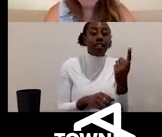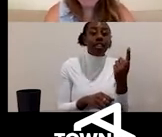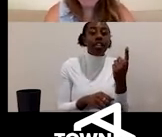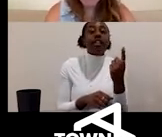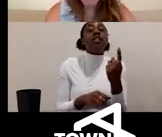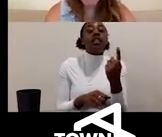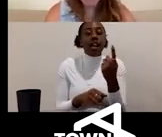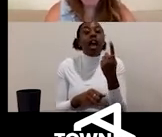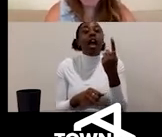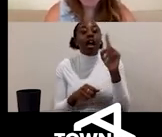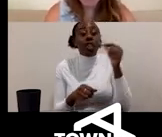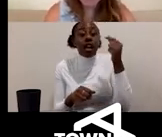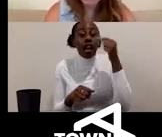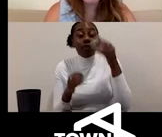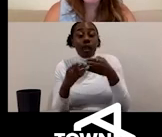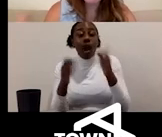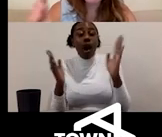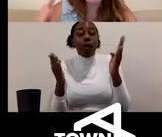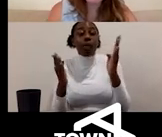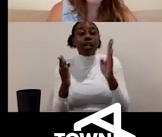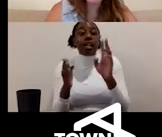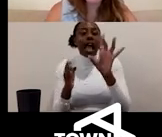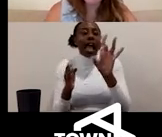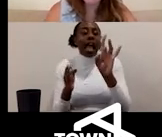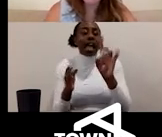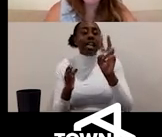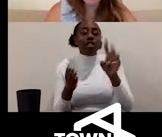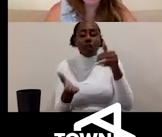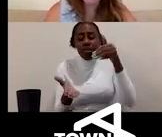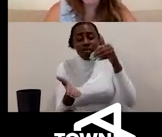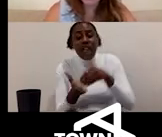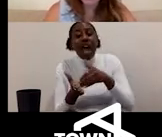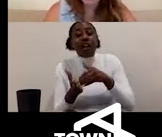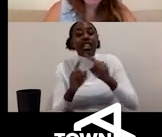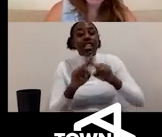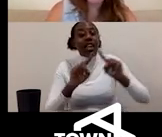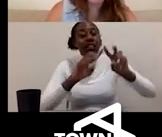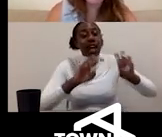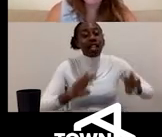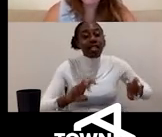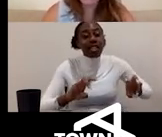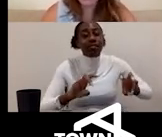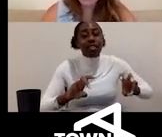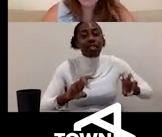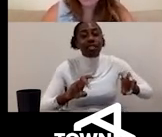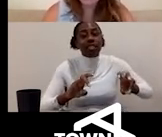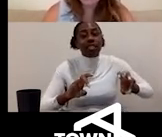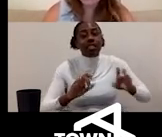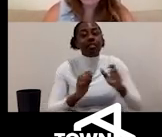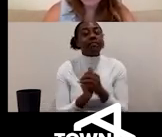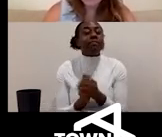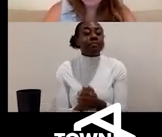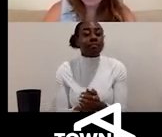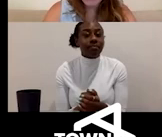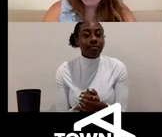assessments of individuals and organizations. Less than 3,500 of those justified a further investigation.